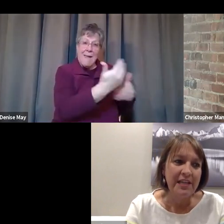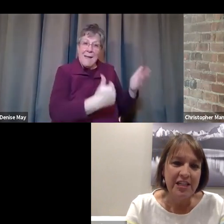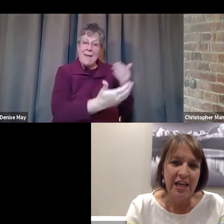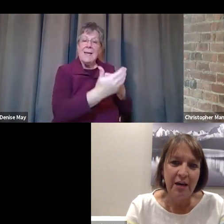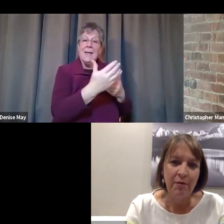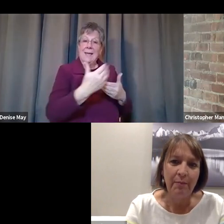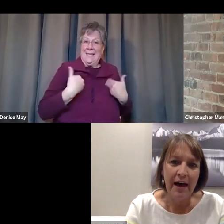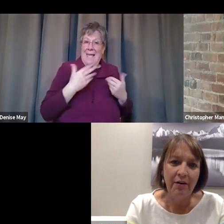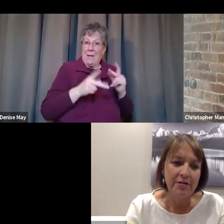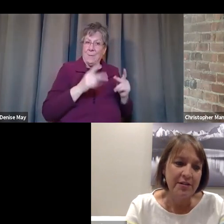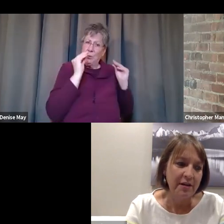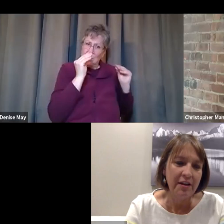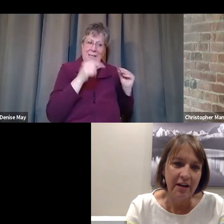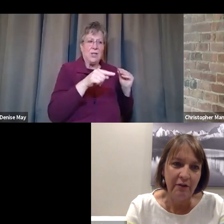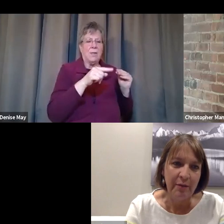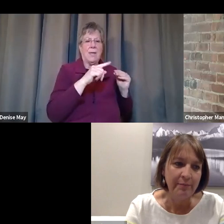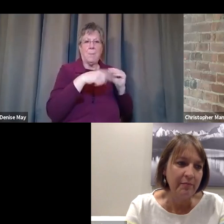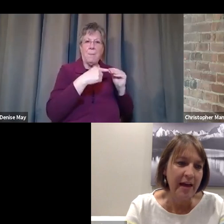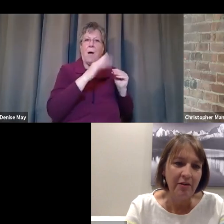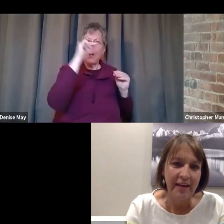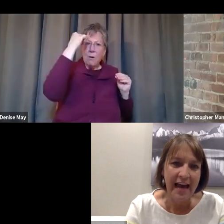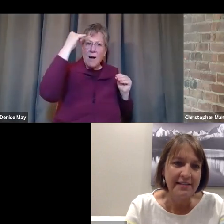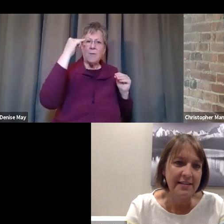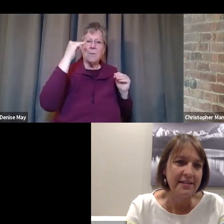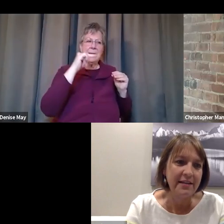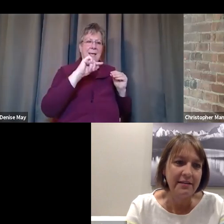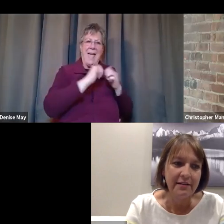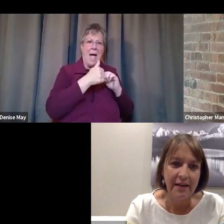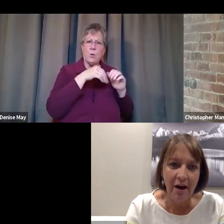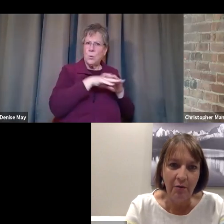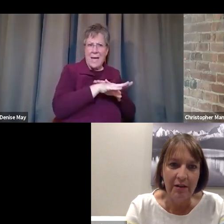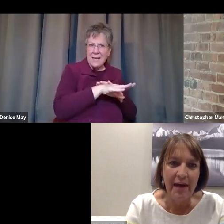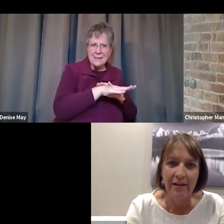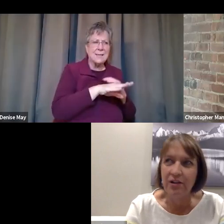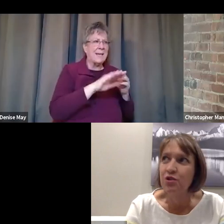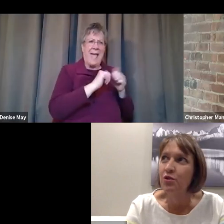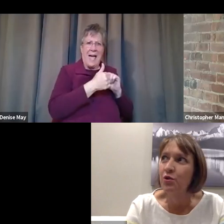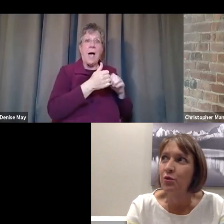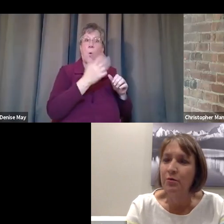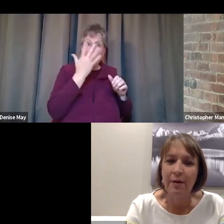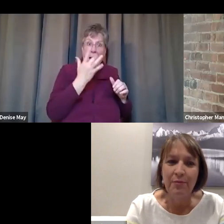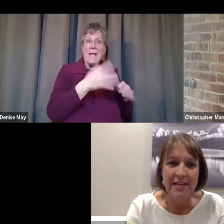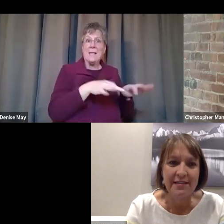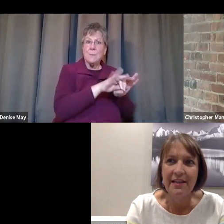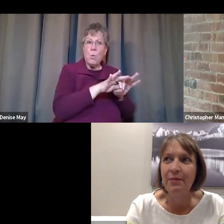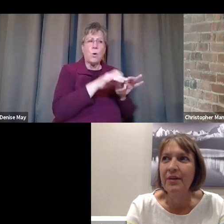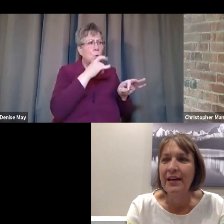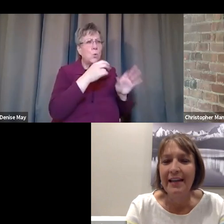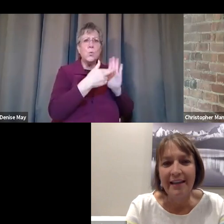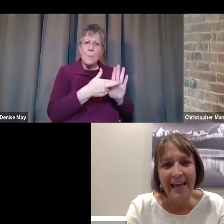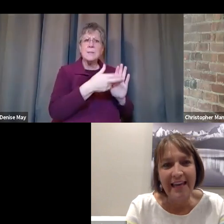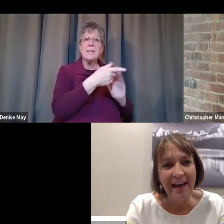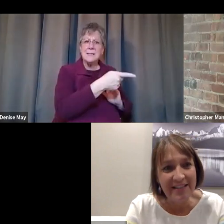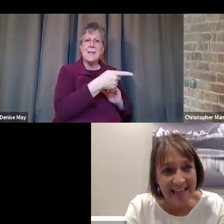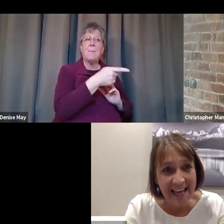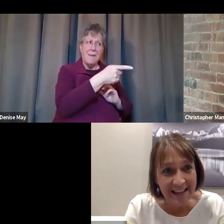to teach them about their government, how they access it, how it matters, who represents them, and